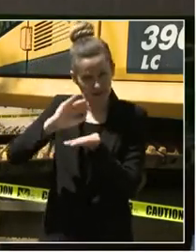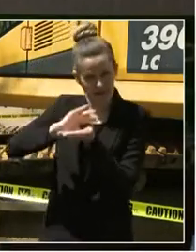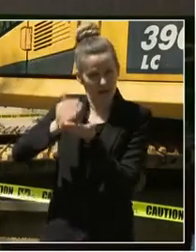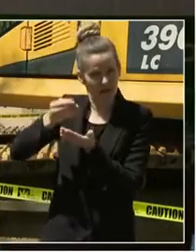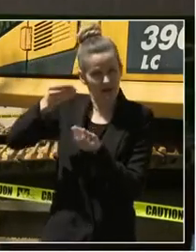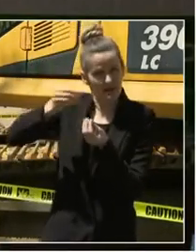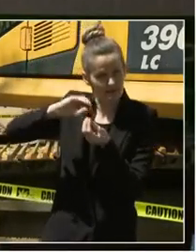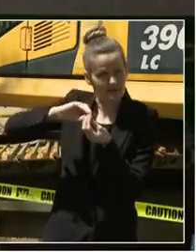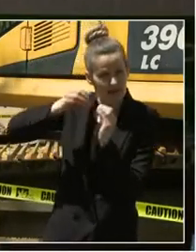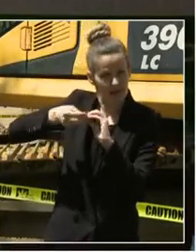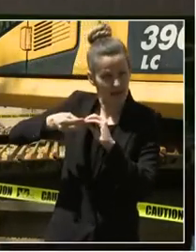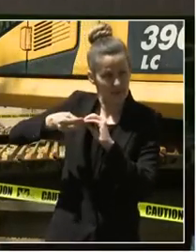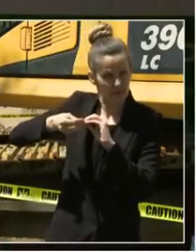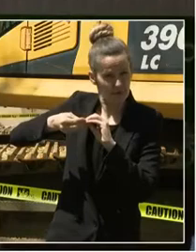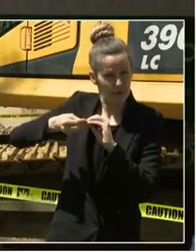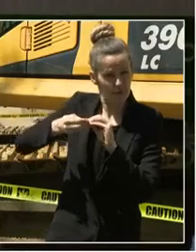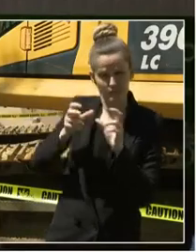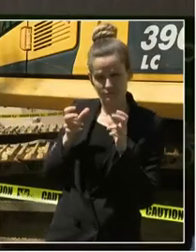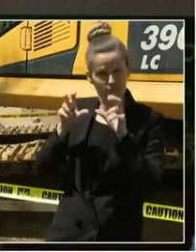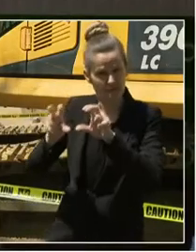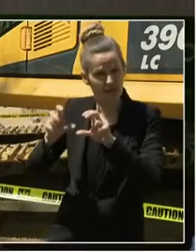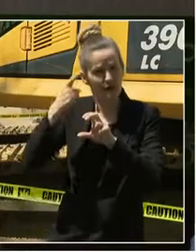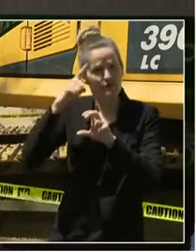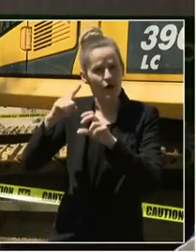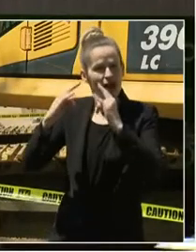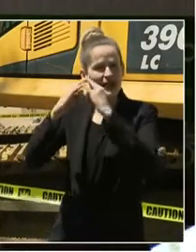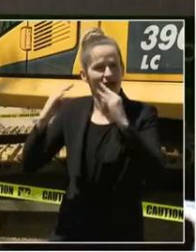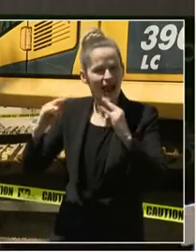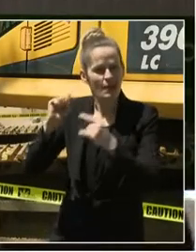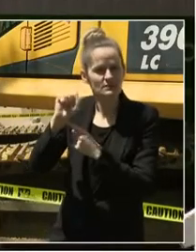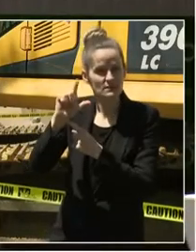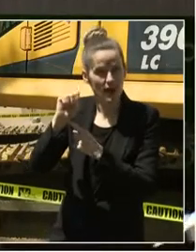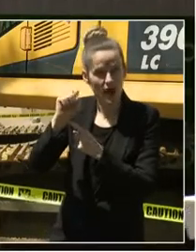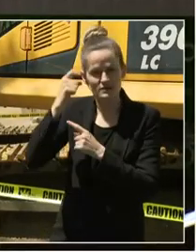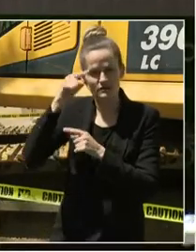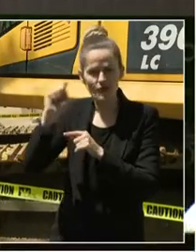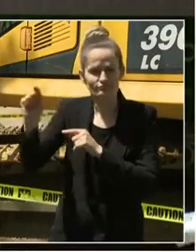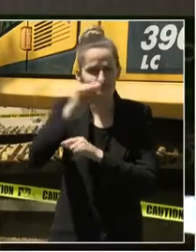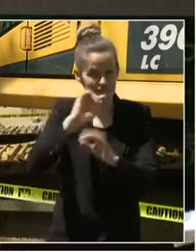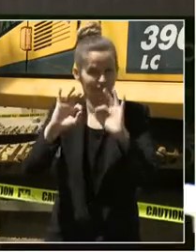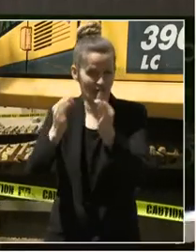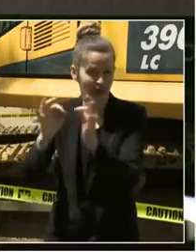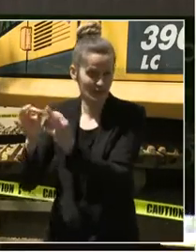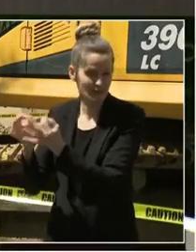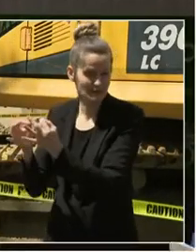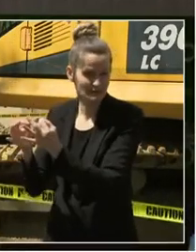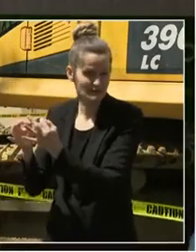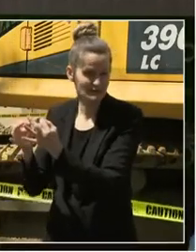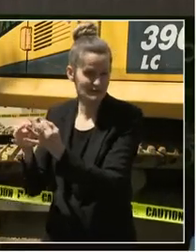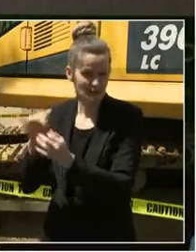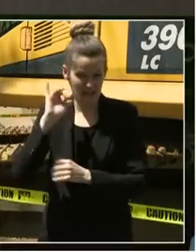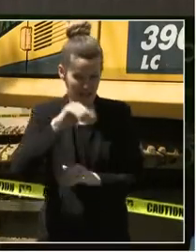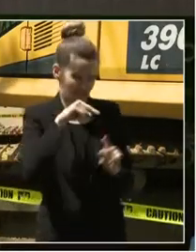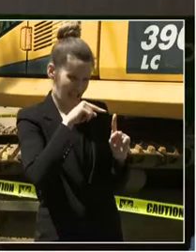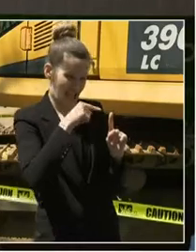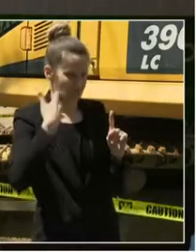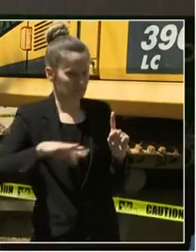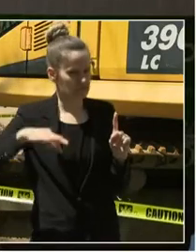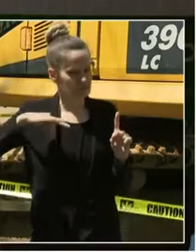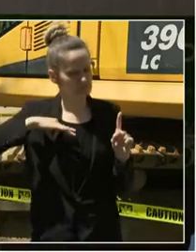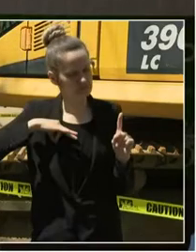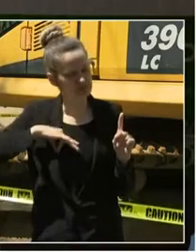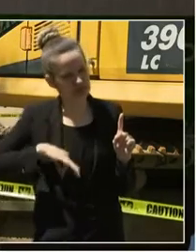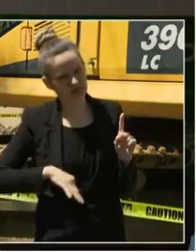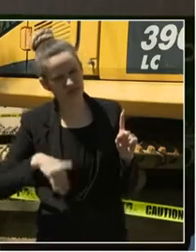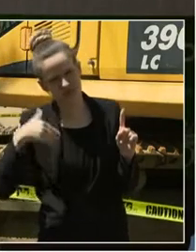for DC families. And that is a tremendous benefit. And now that I have a 3-year-old little